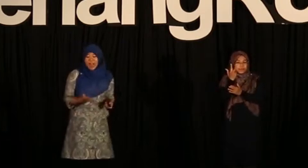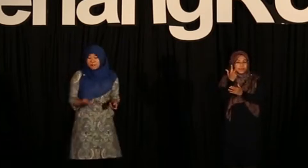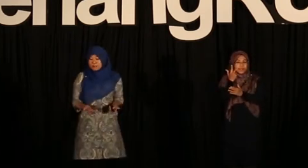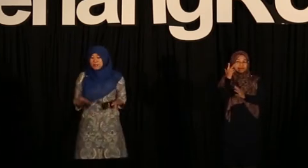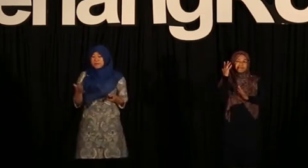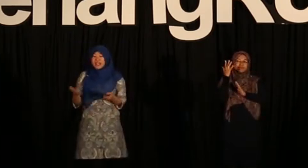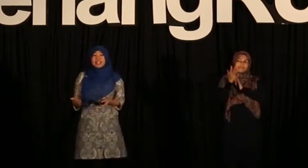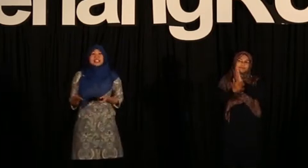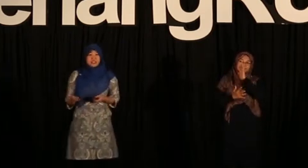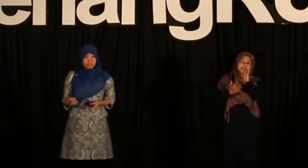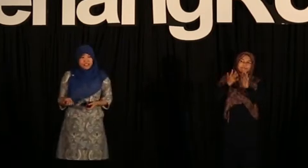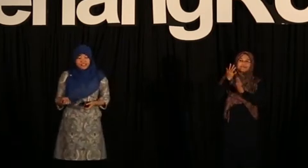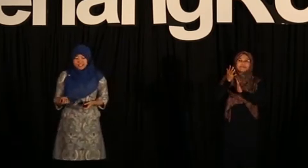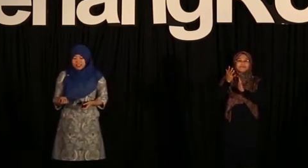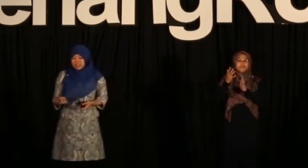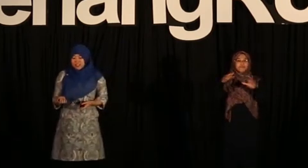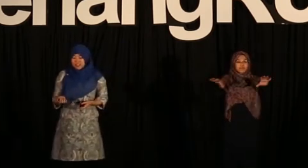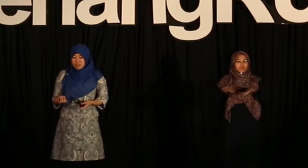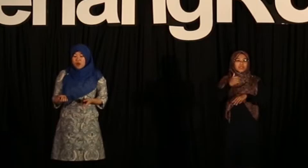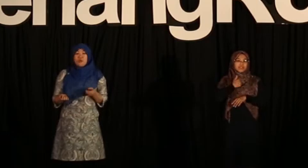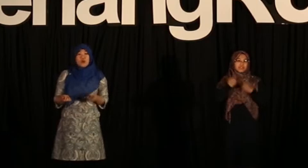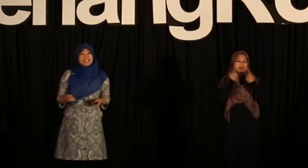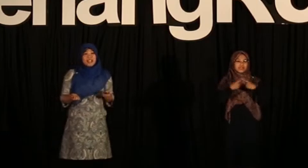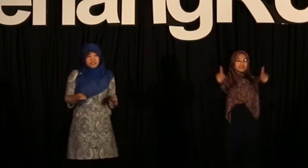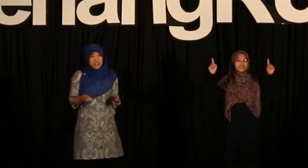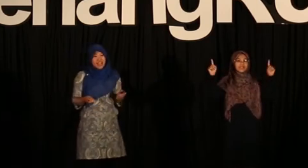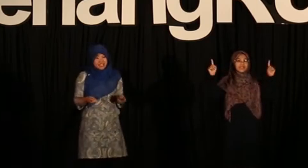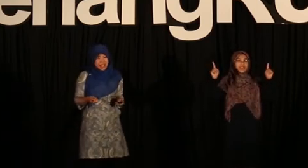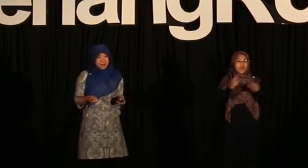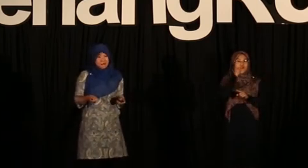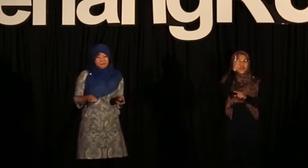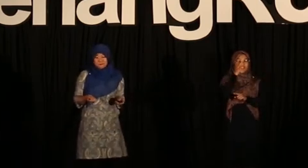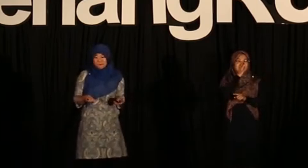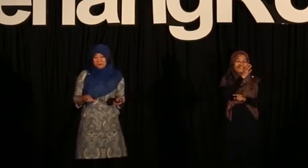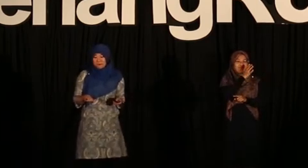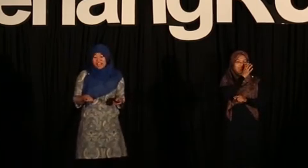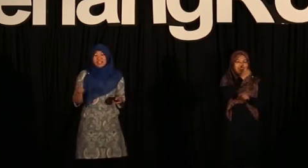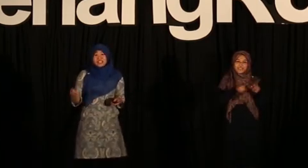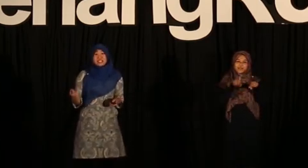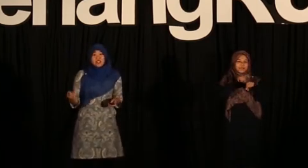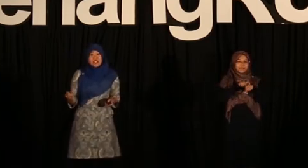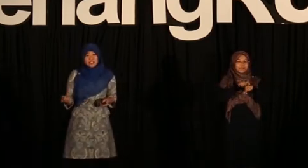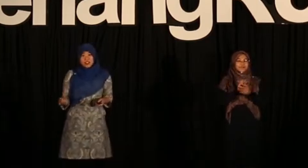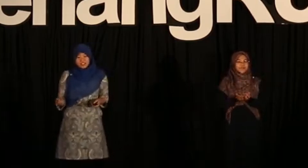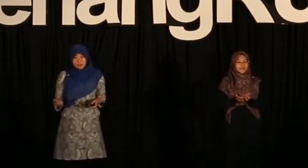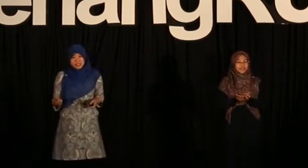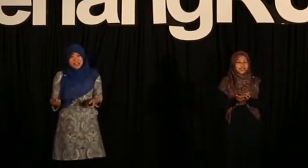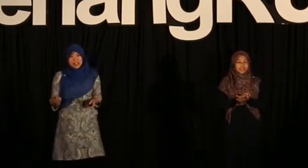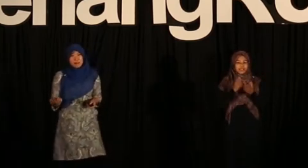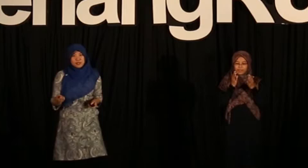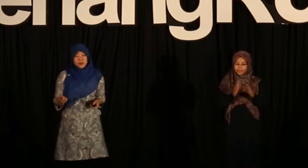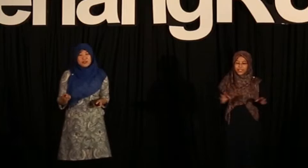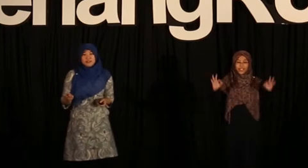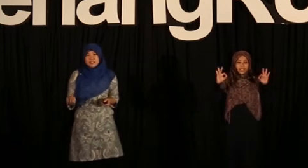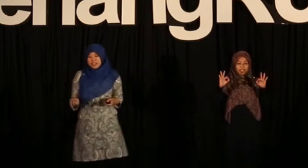Signing helps me making a difference one cafe at a time. This is Finger Talk. We set